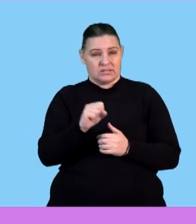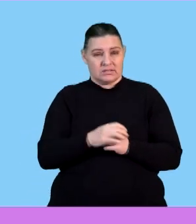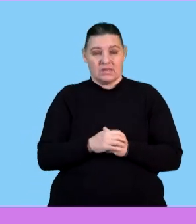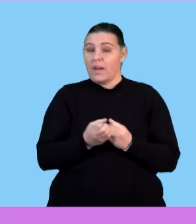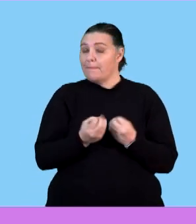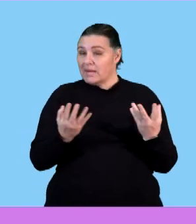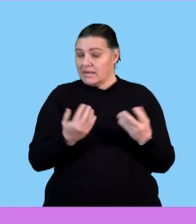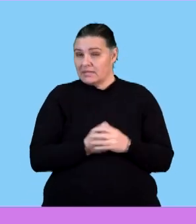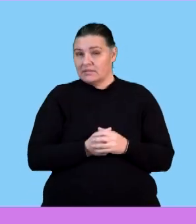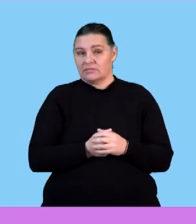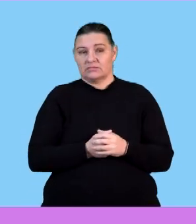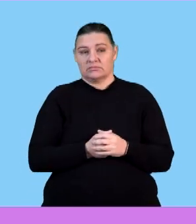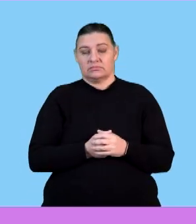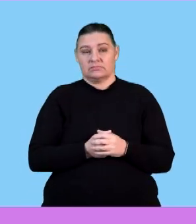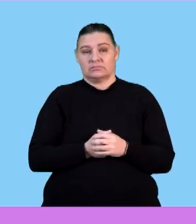is,